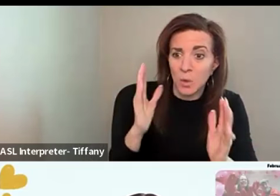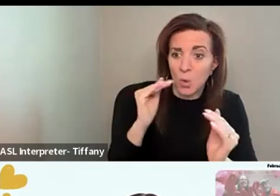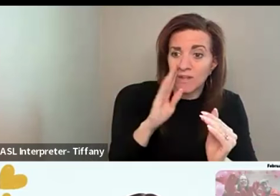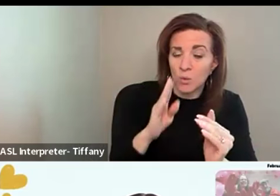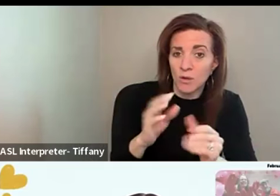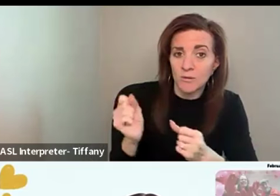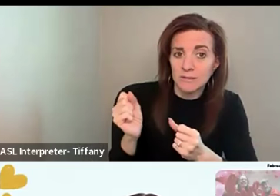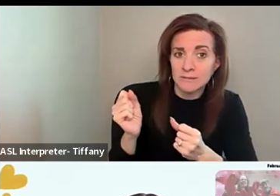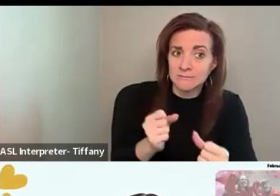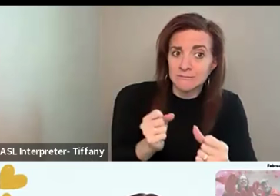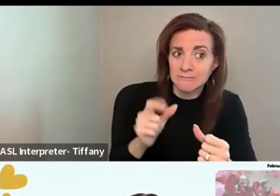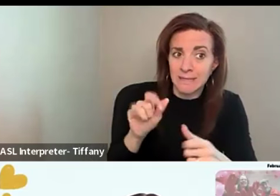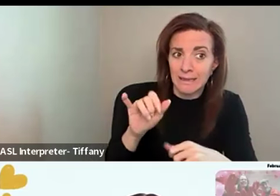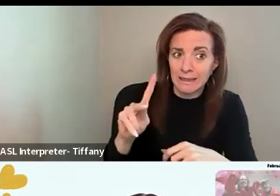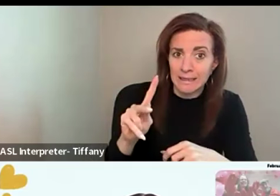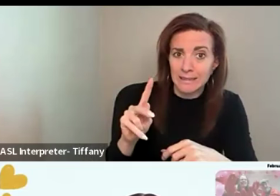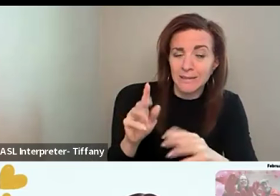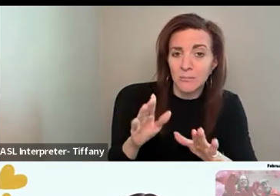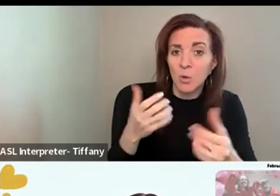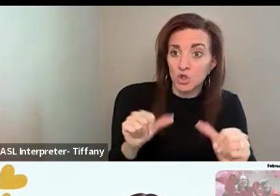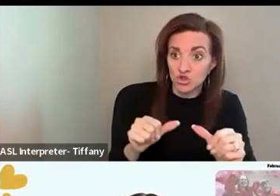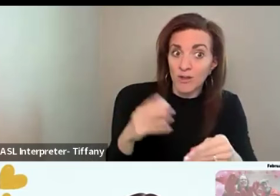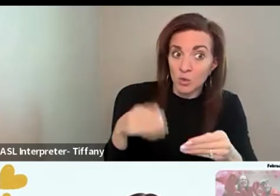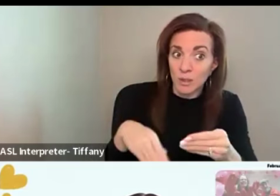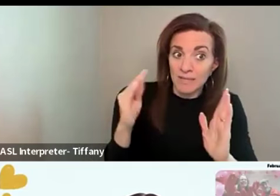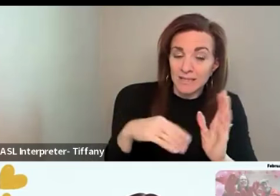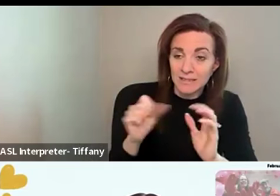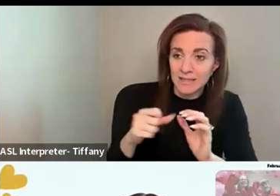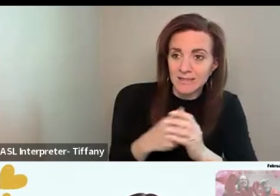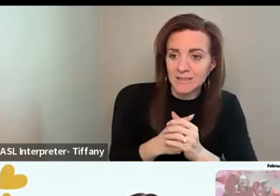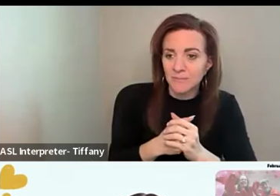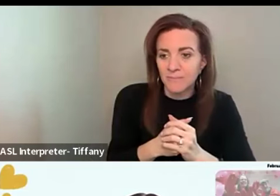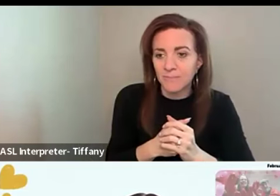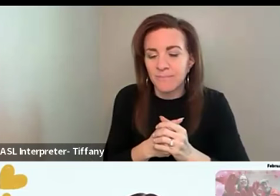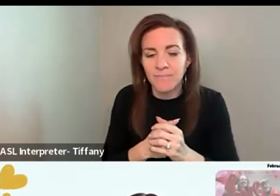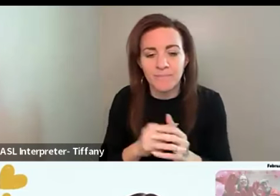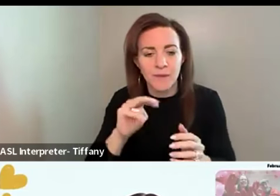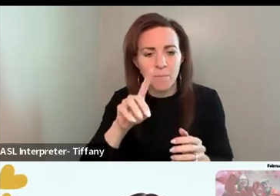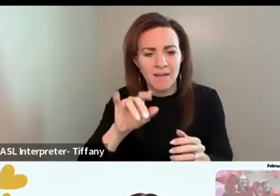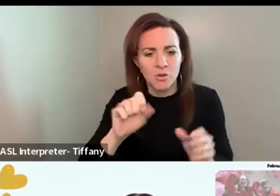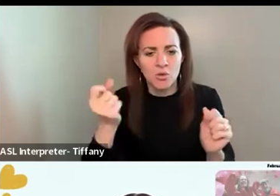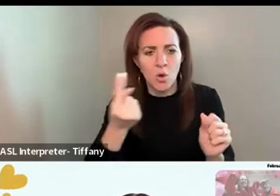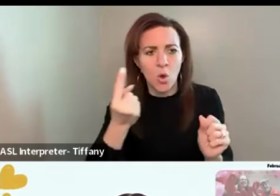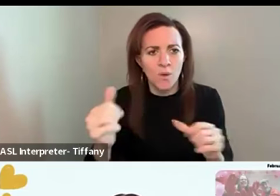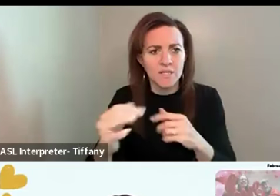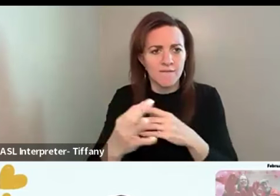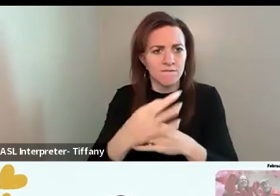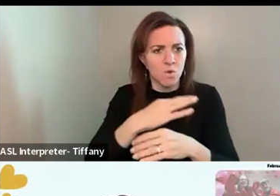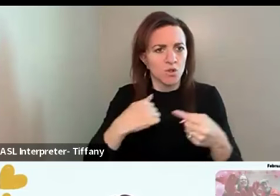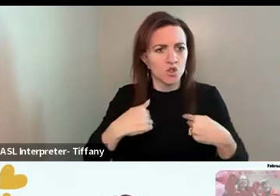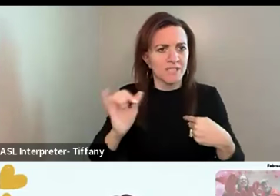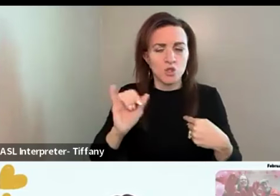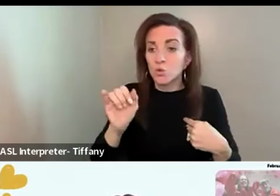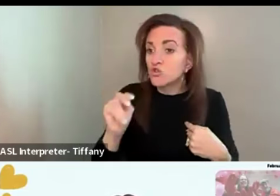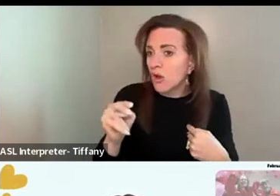solid links, but we are trying to complete that. Yeah, Mitty, Yeah, you can always forward that to me as well. Sorry, John. No,